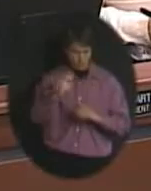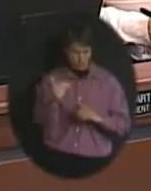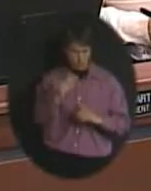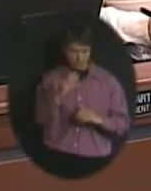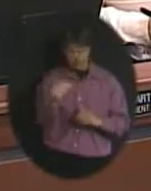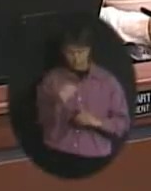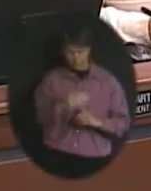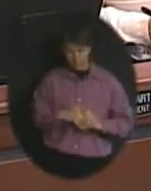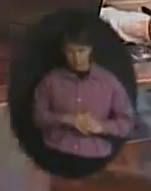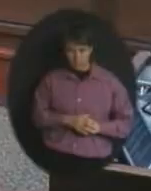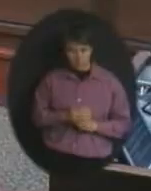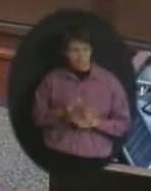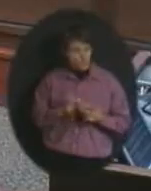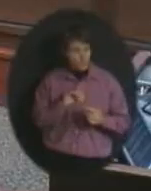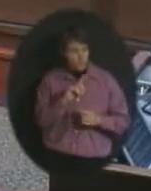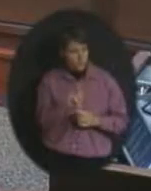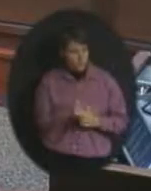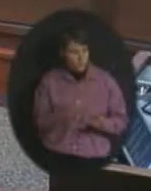comments or questions?